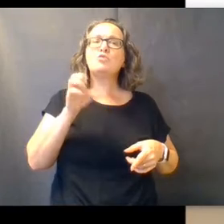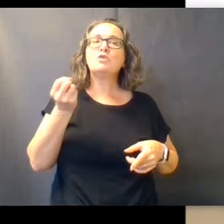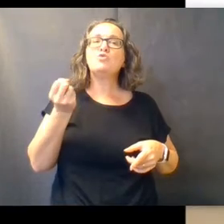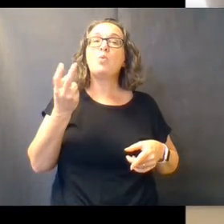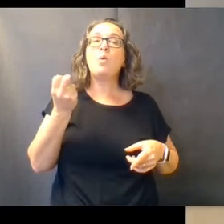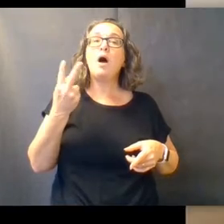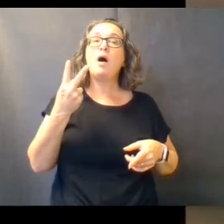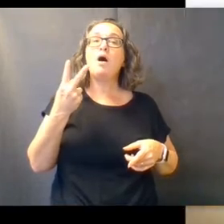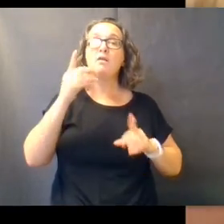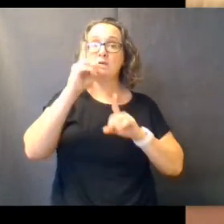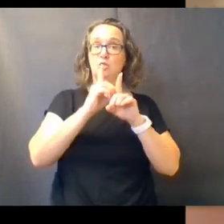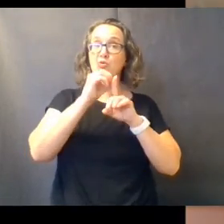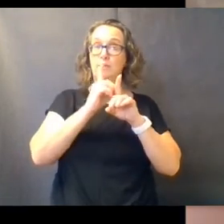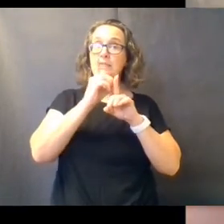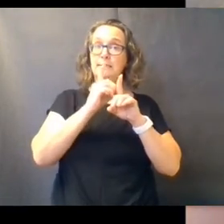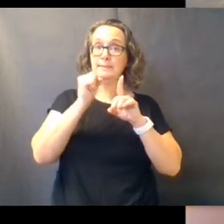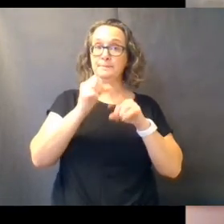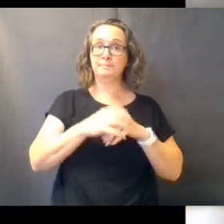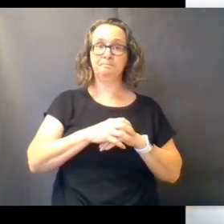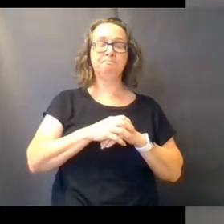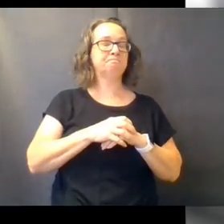112 degrees.